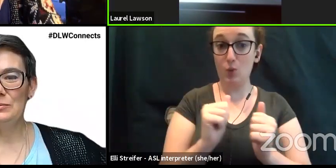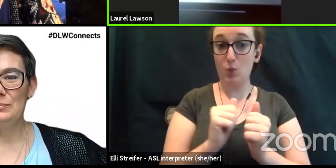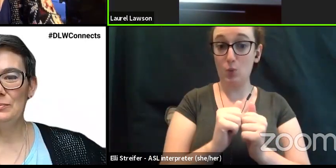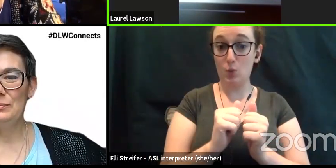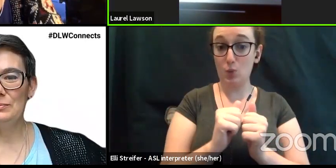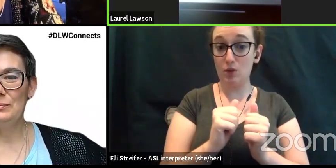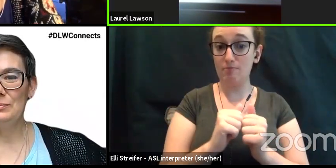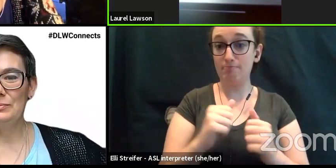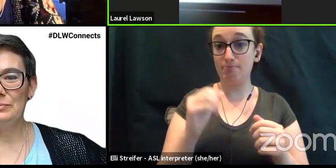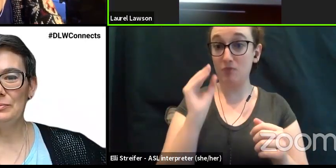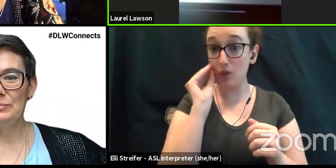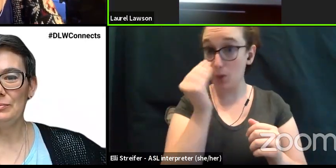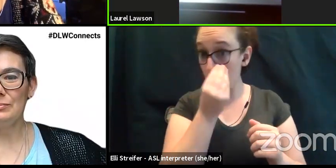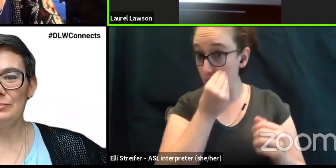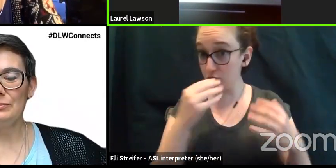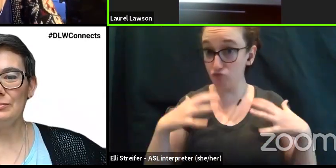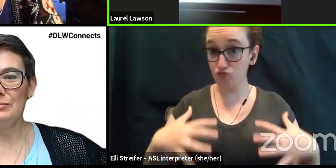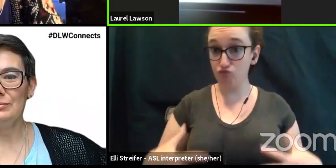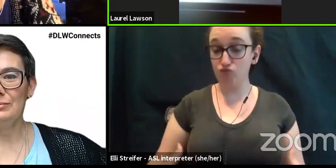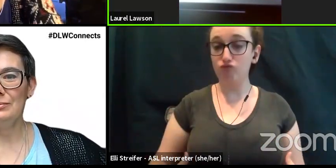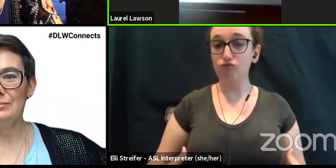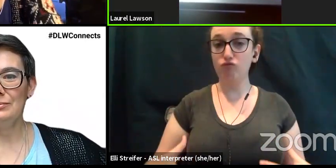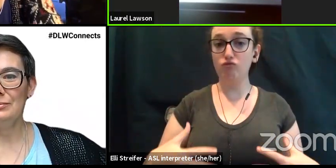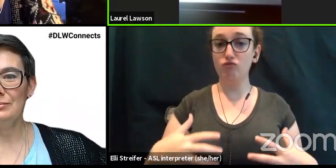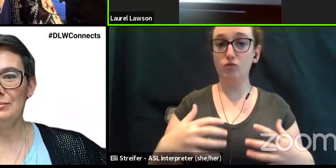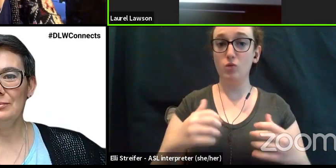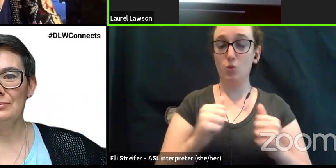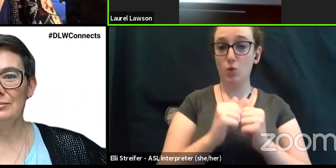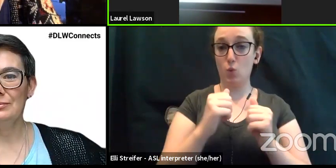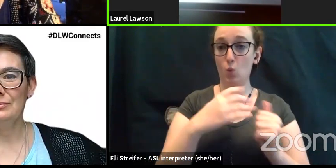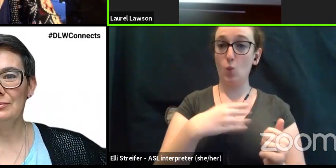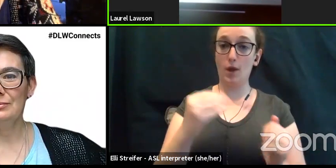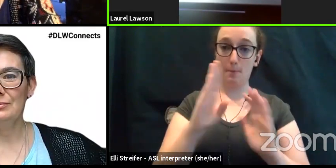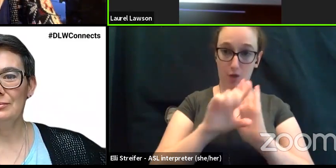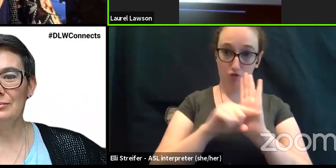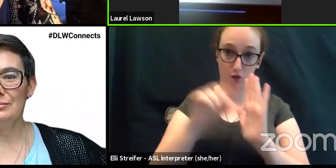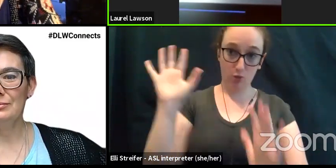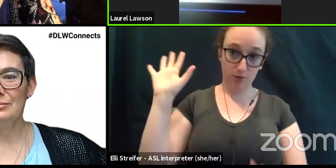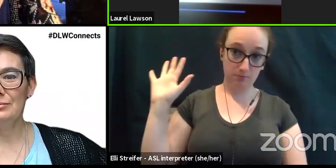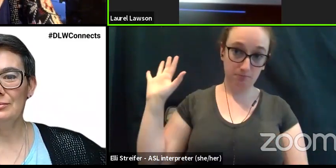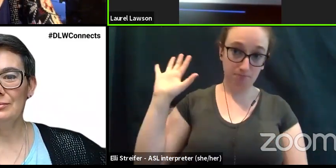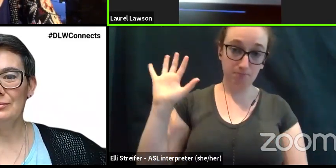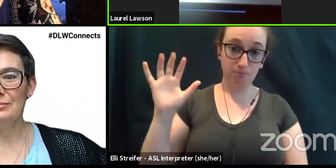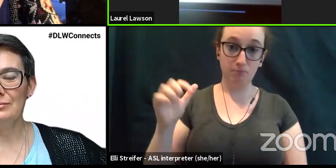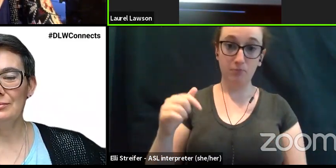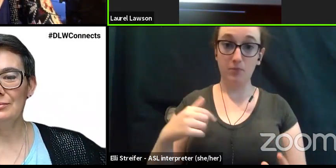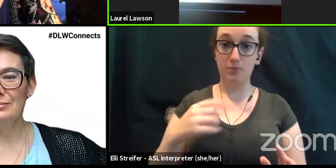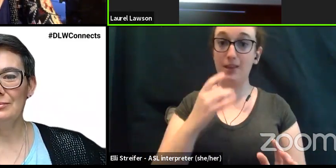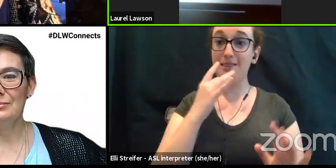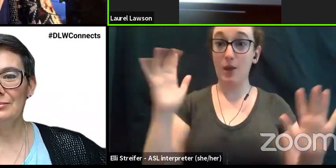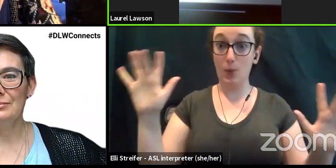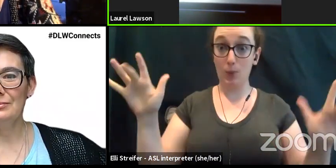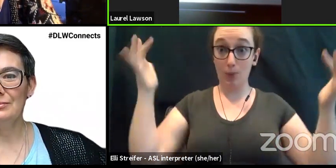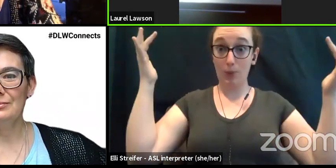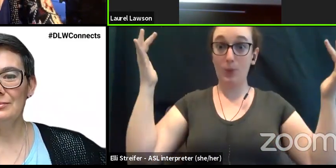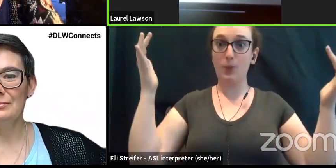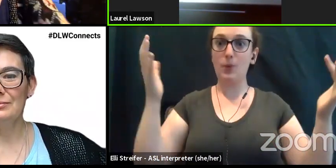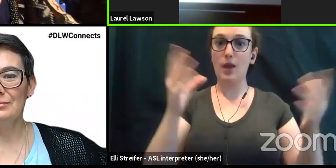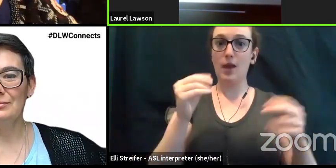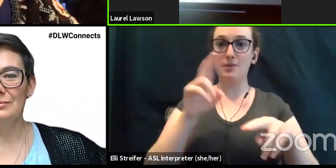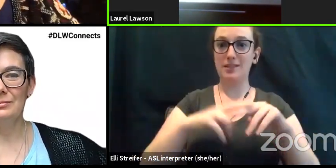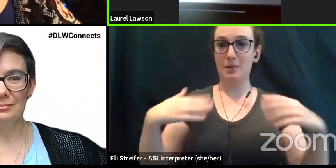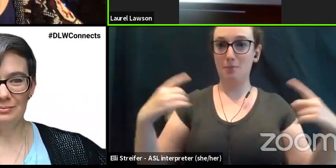tone-on-tone floral pattern against a white background. I am brightly lit and I am sitting in my